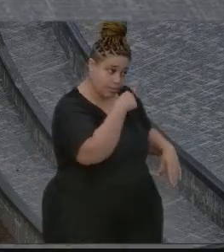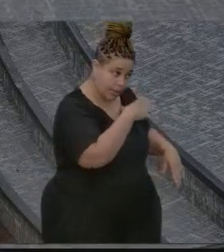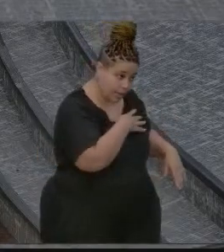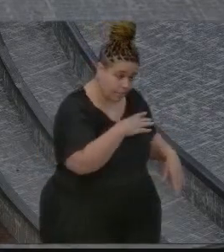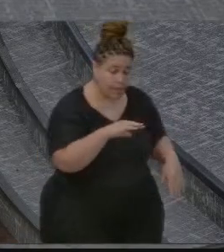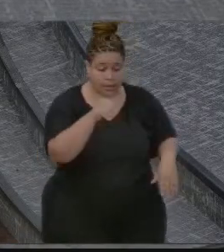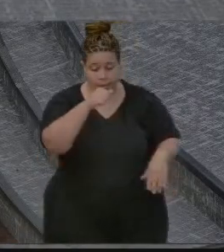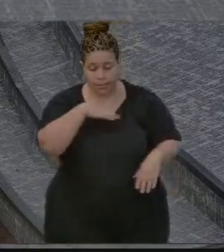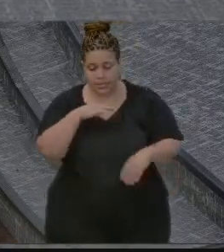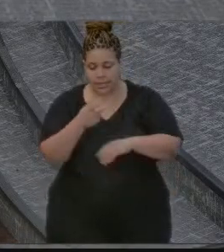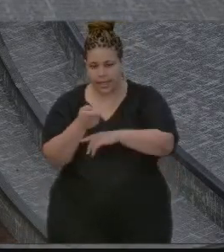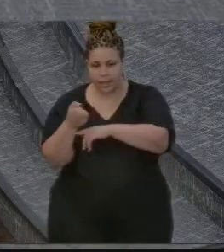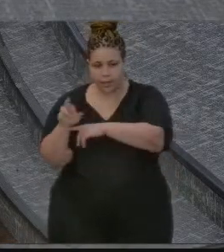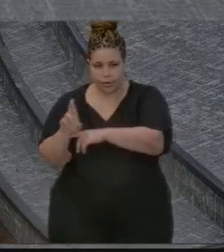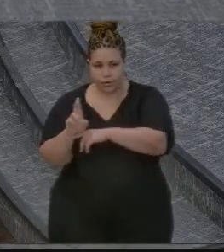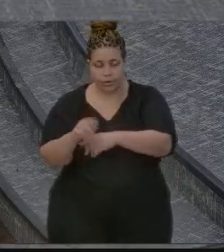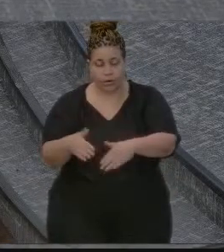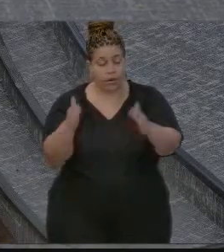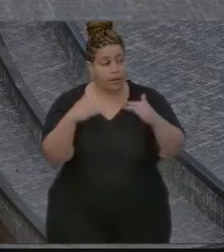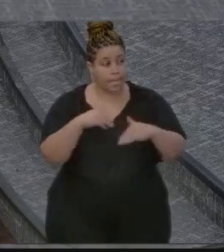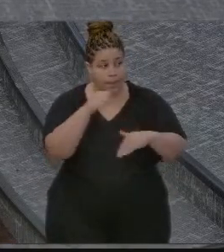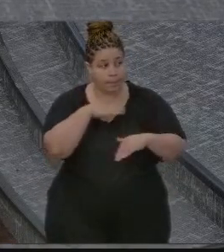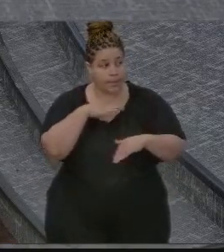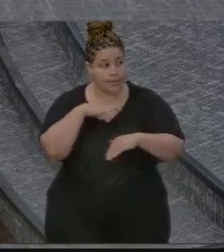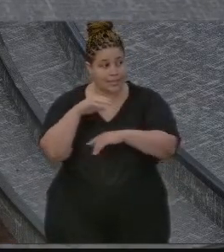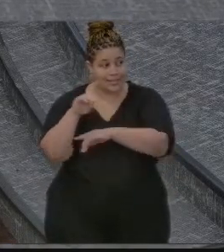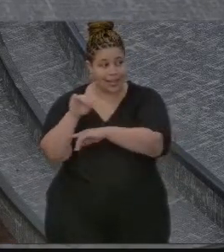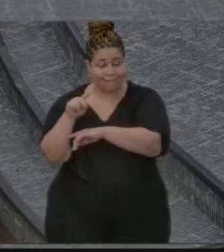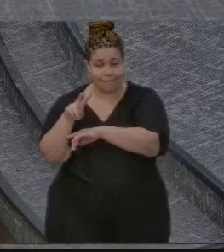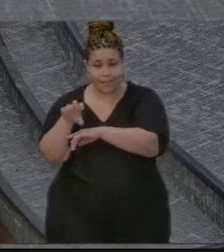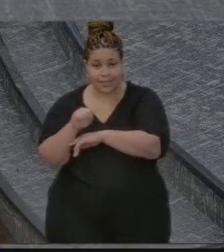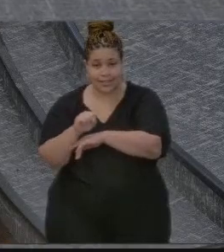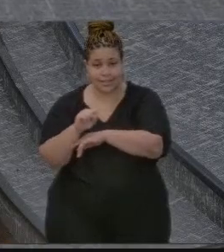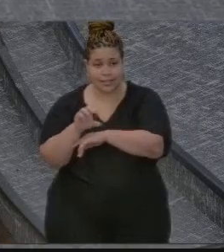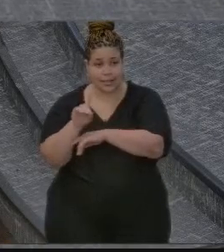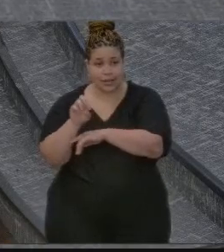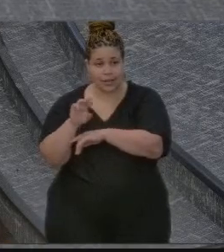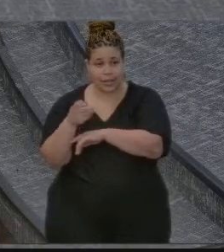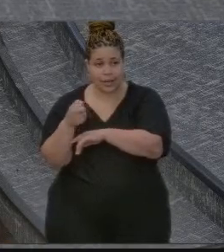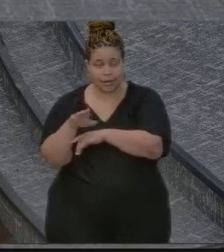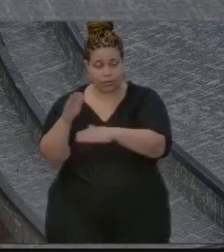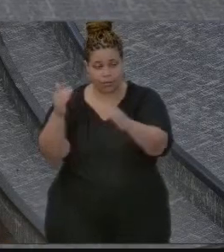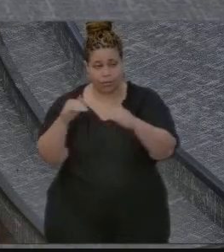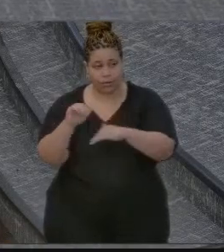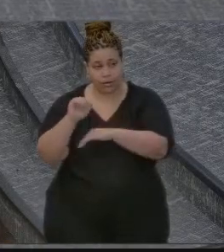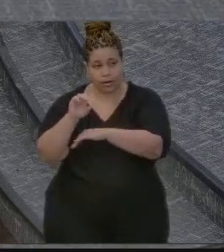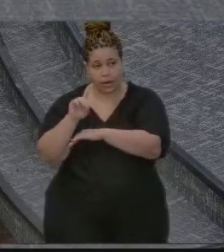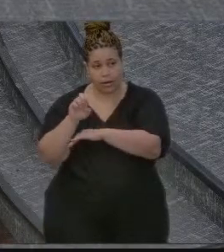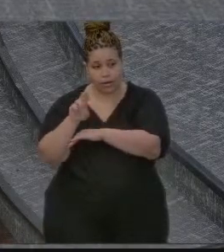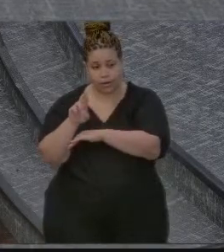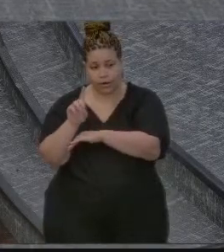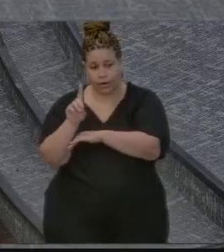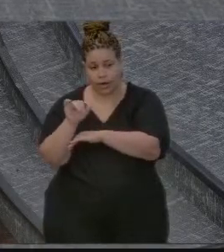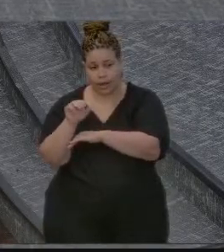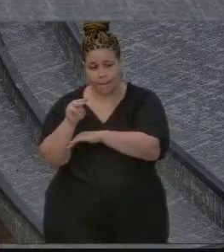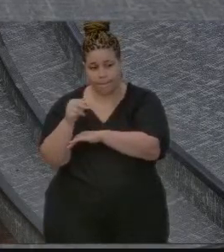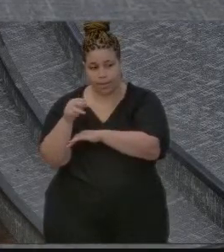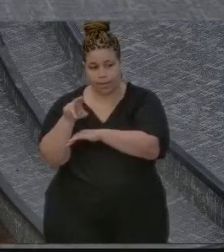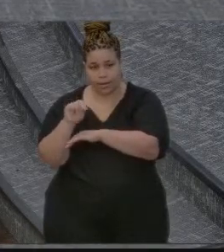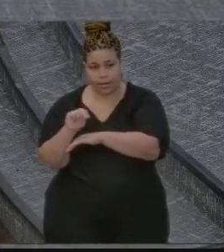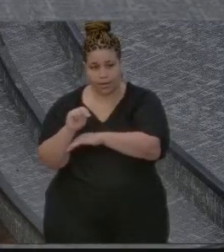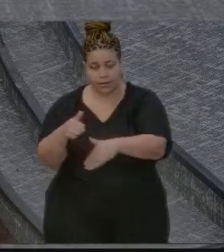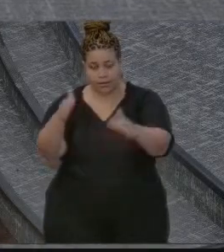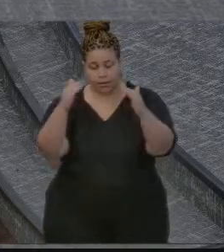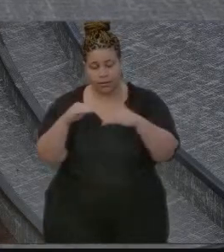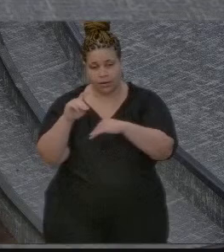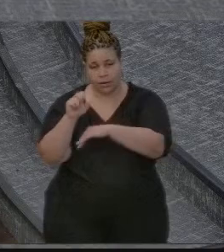Here. Mrs. Davis? Here. Dr. Yeager? Here. Dr. Dykeman? Here. Dr. Anderson? Dr.